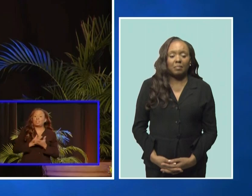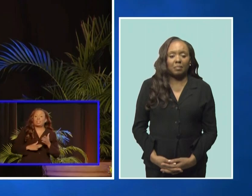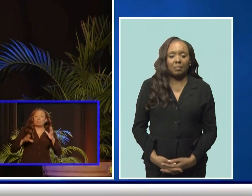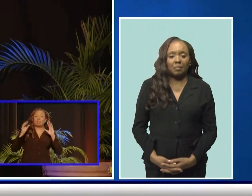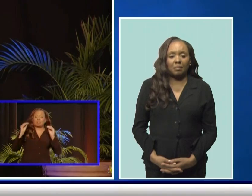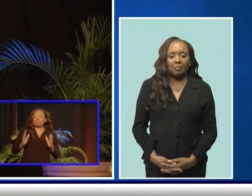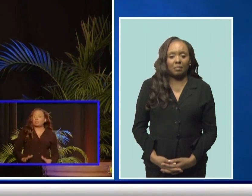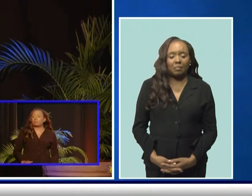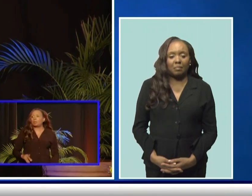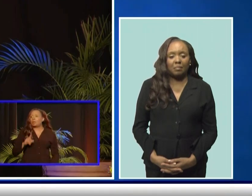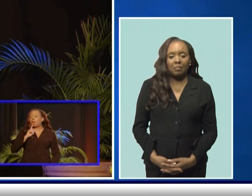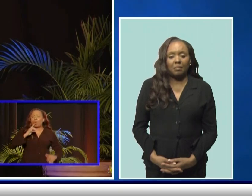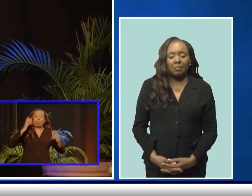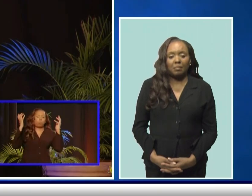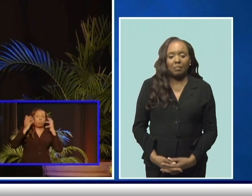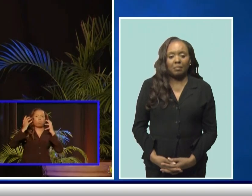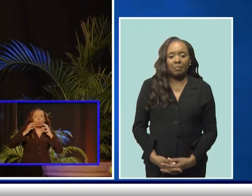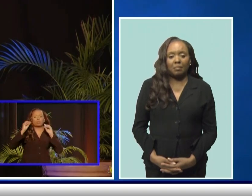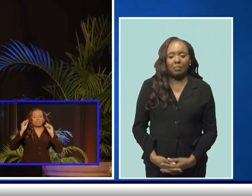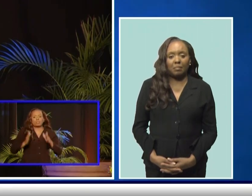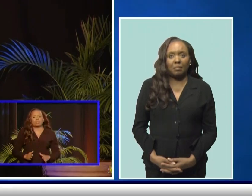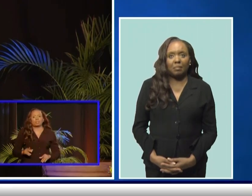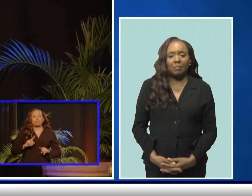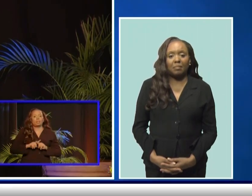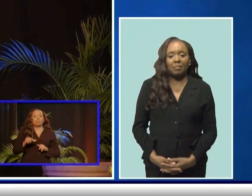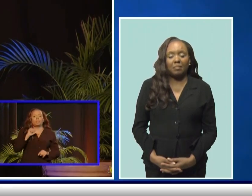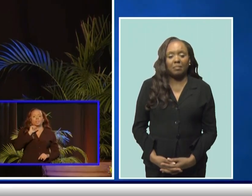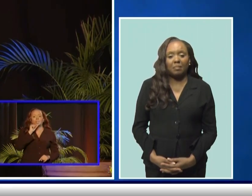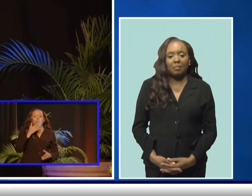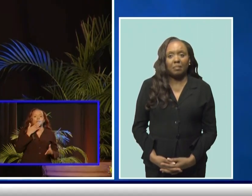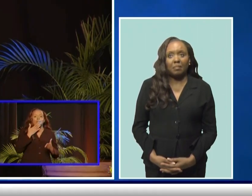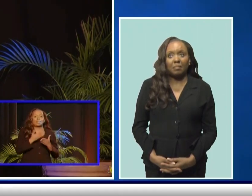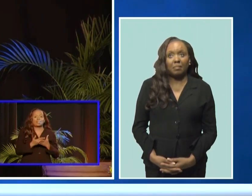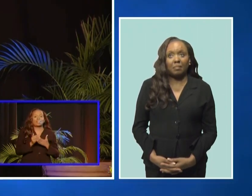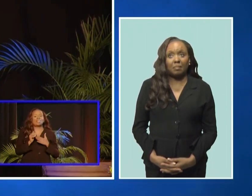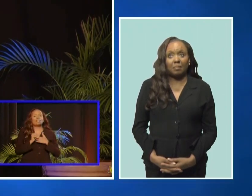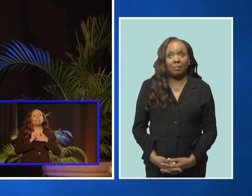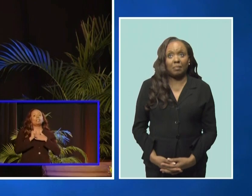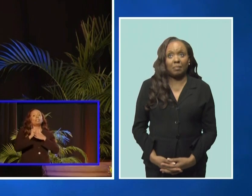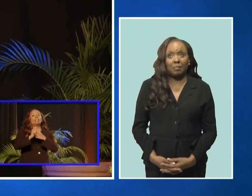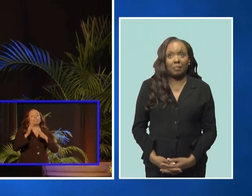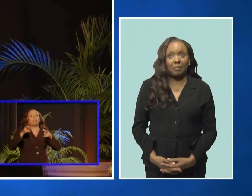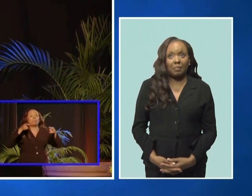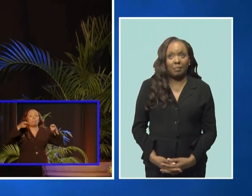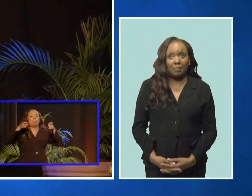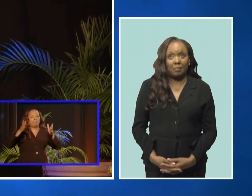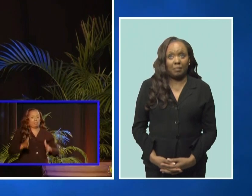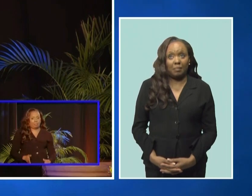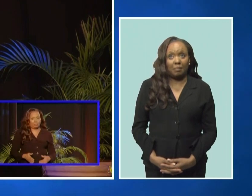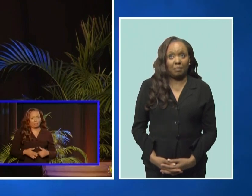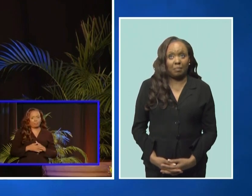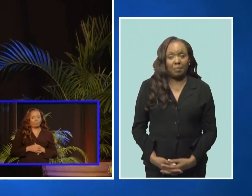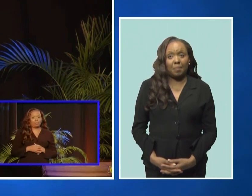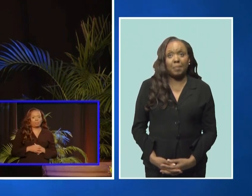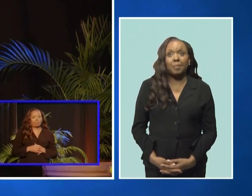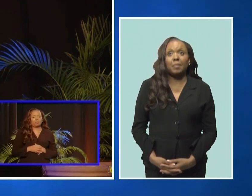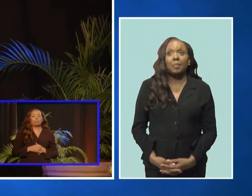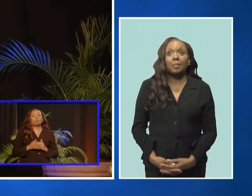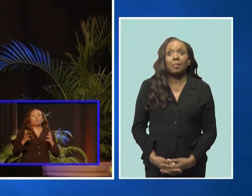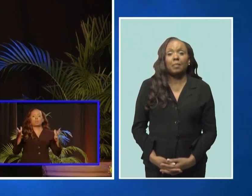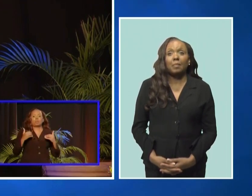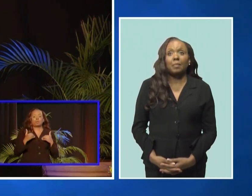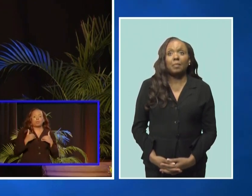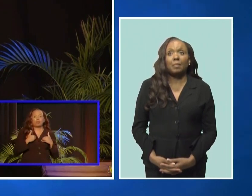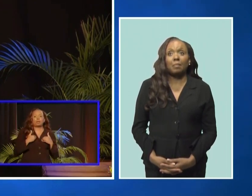excellent teachers but not good leaders. So therefore, we feel that the introduction of the master